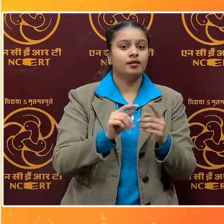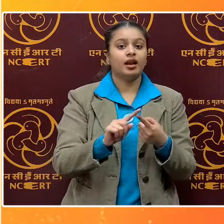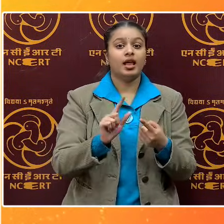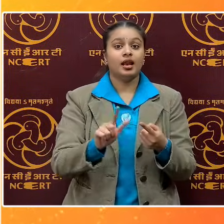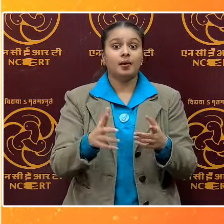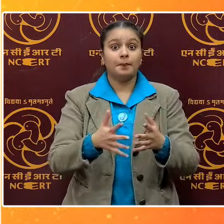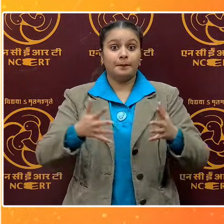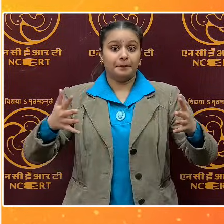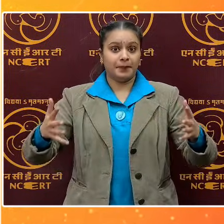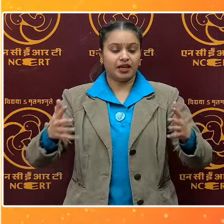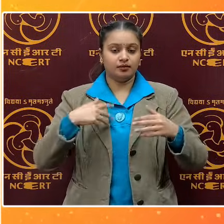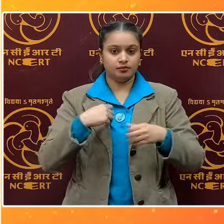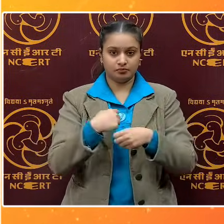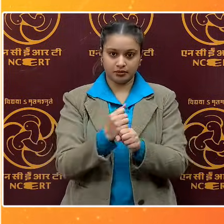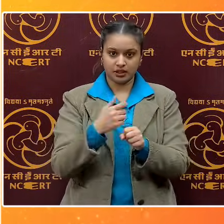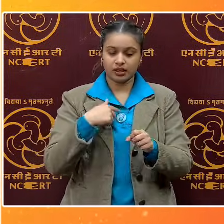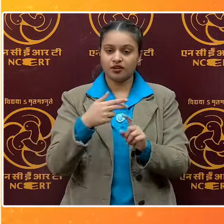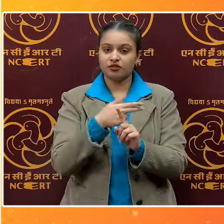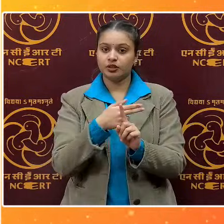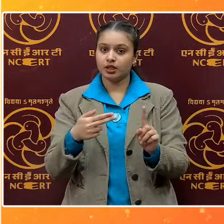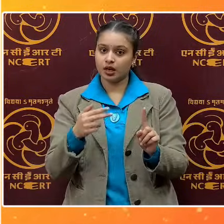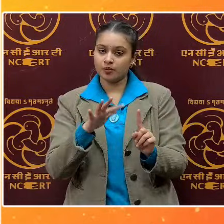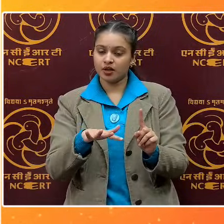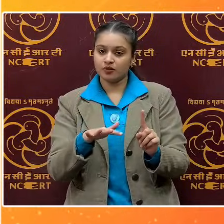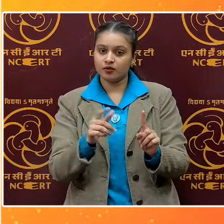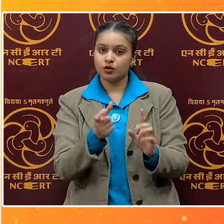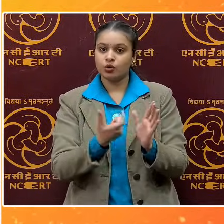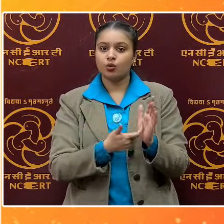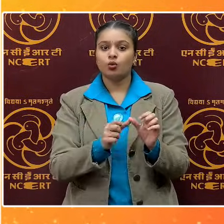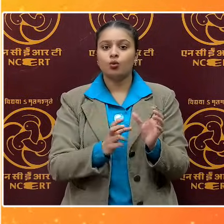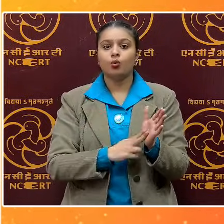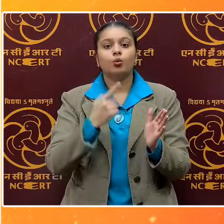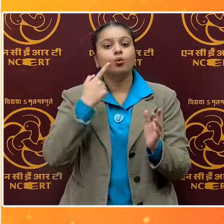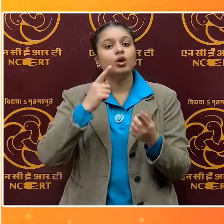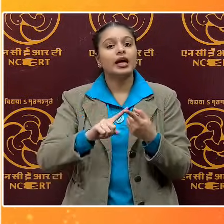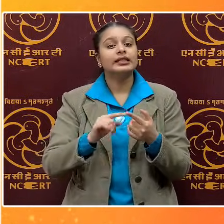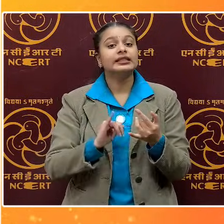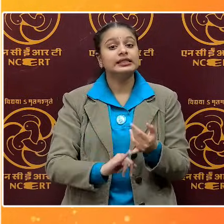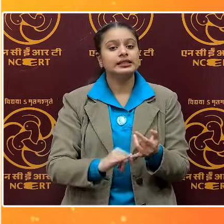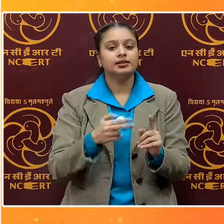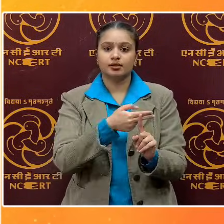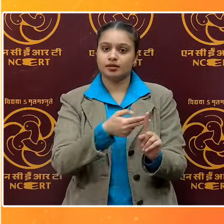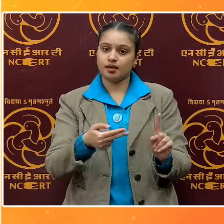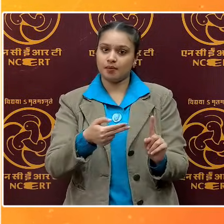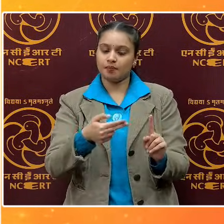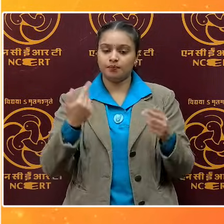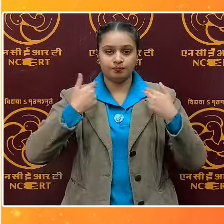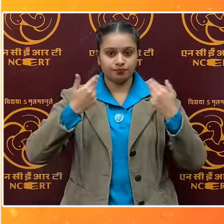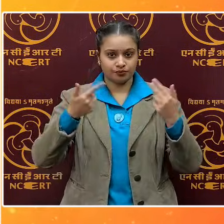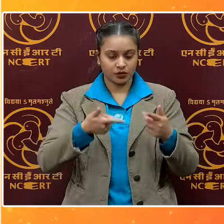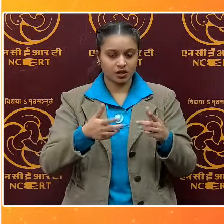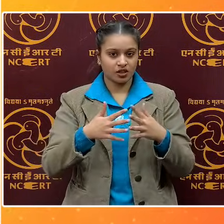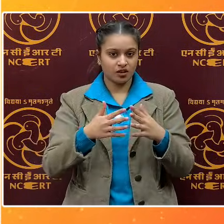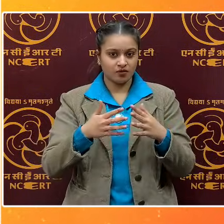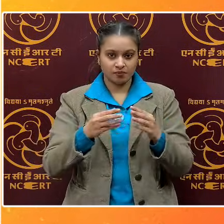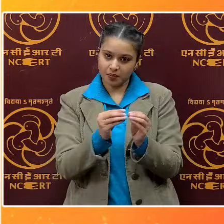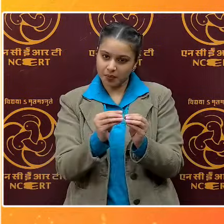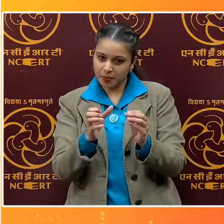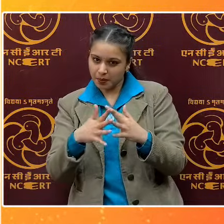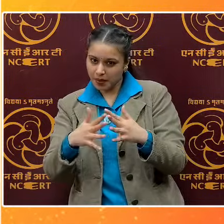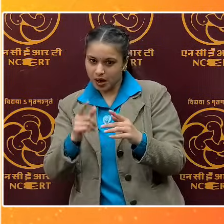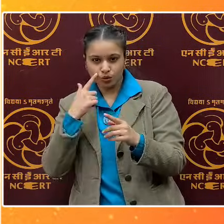Uranis. So they were known as by the name of Uranis. Like over here we said that they had Baulis.